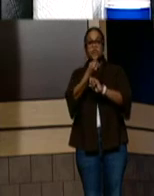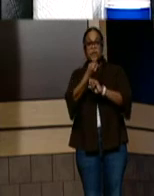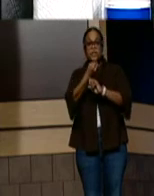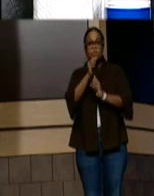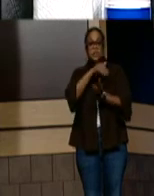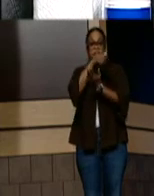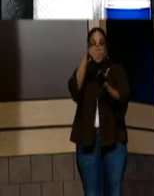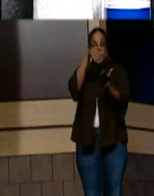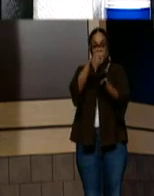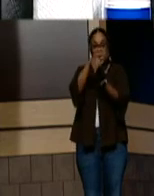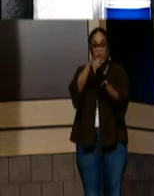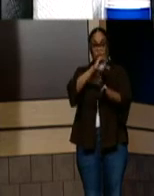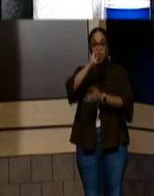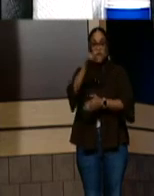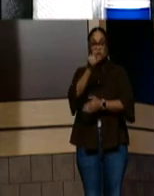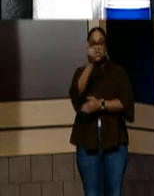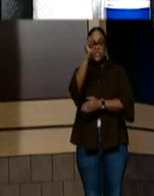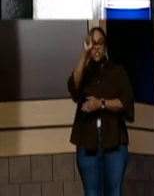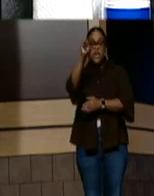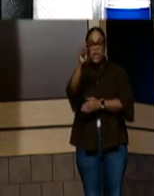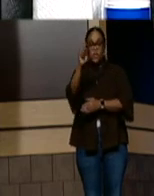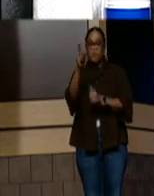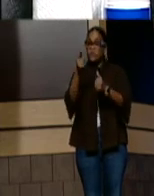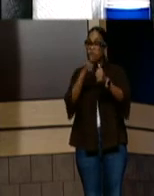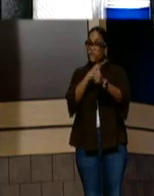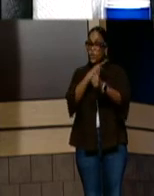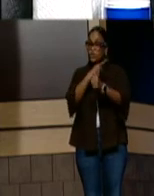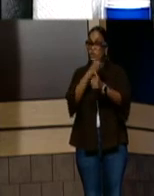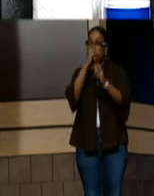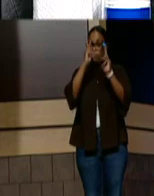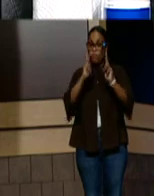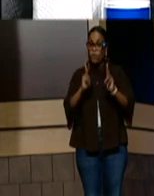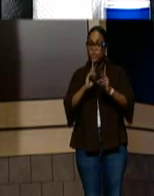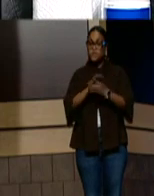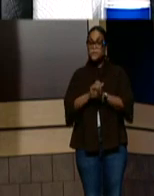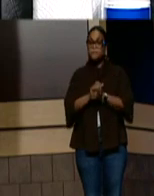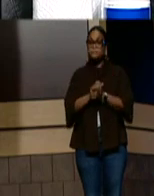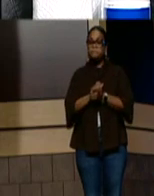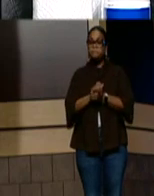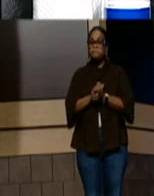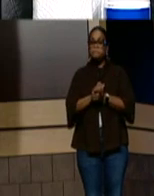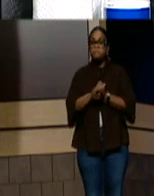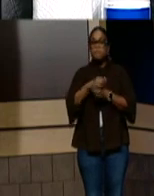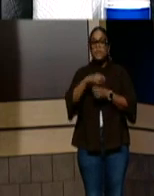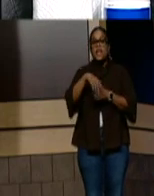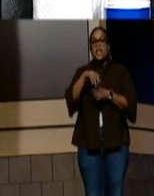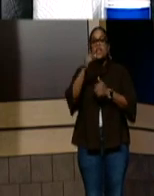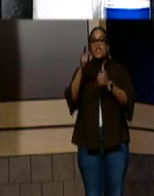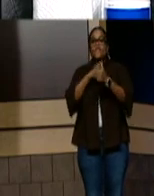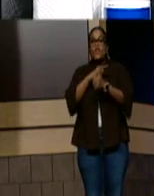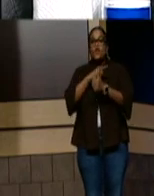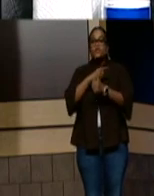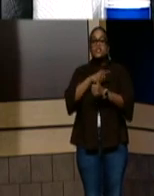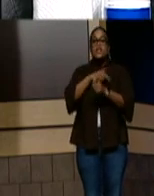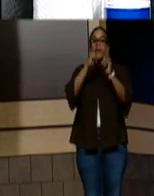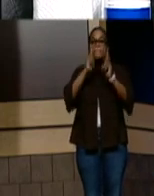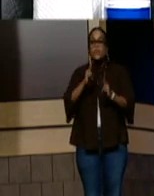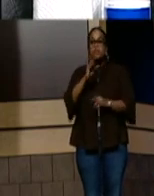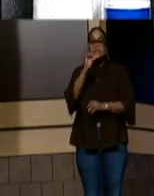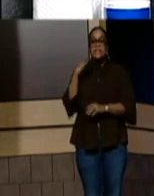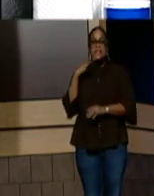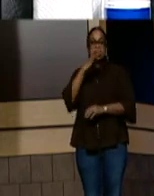of January, the first case. Mm. The first case in China was about a month preceding